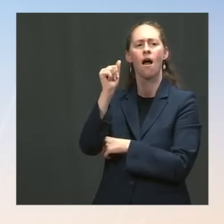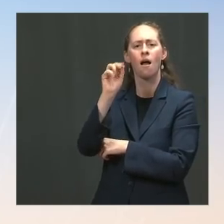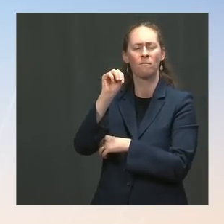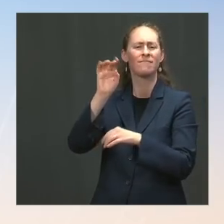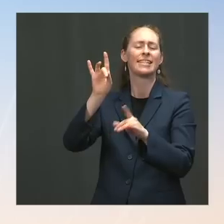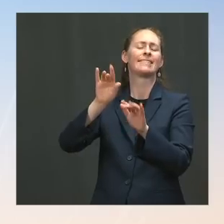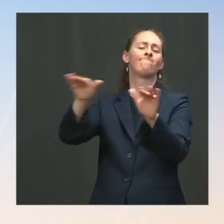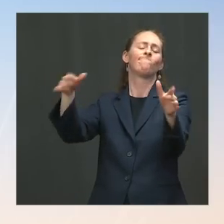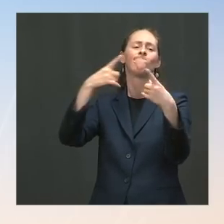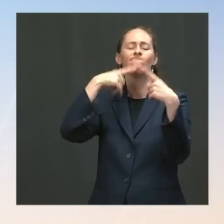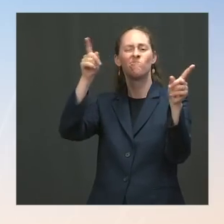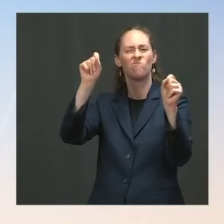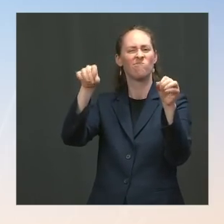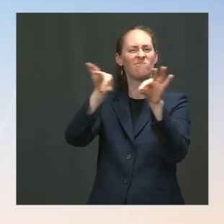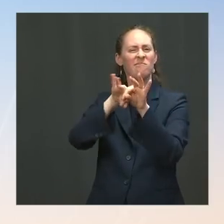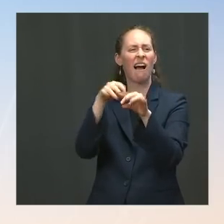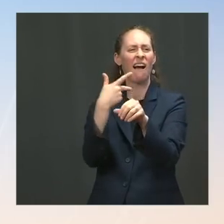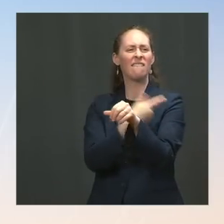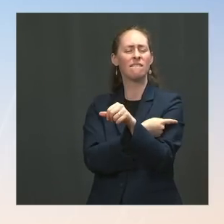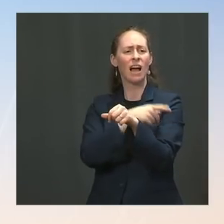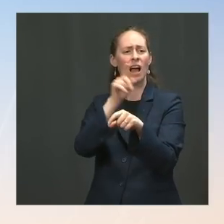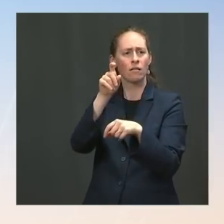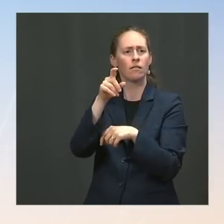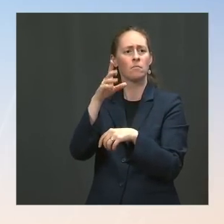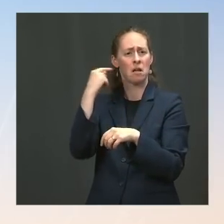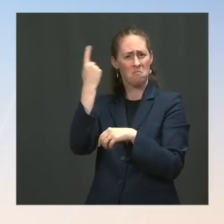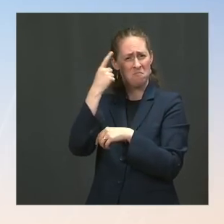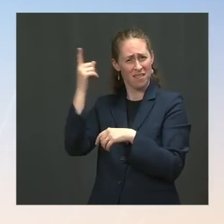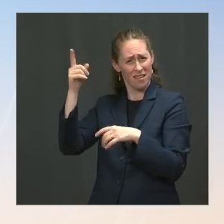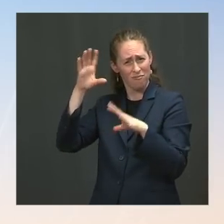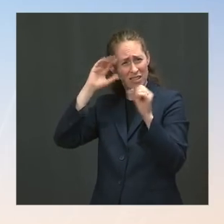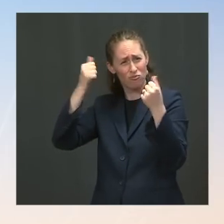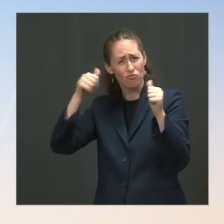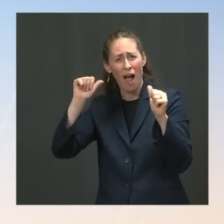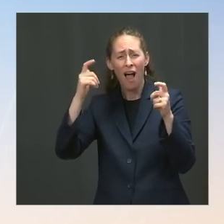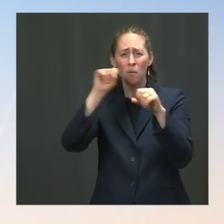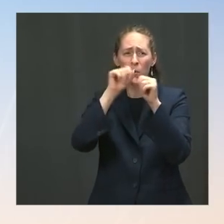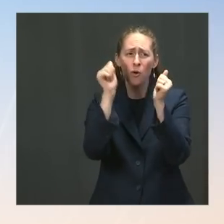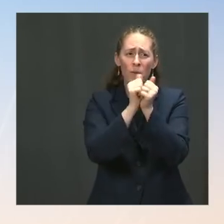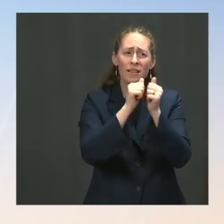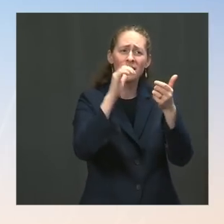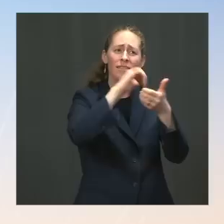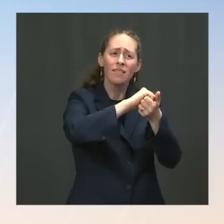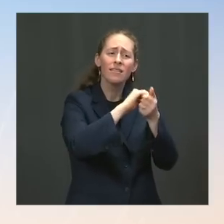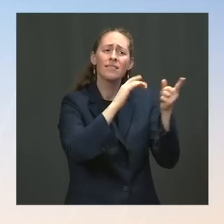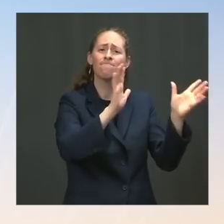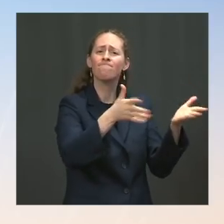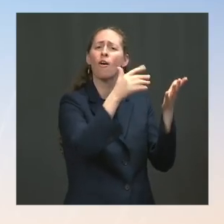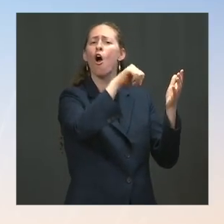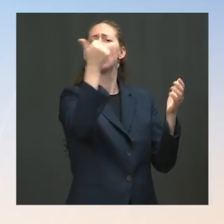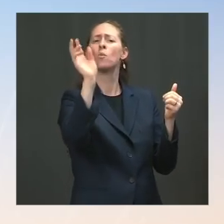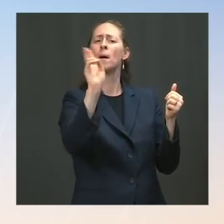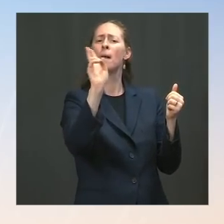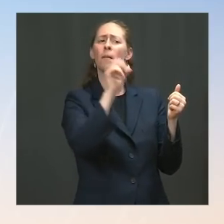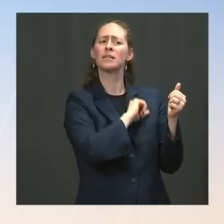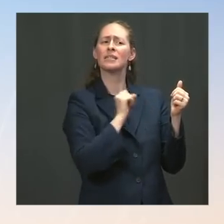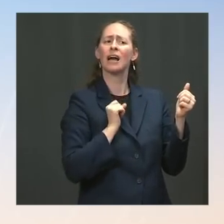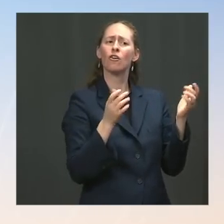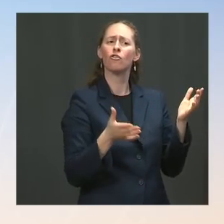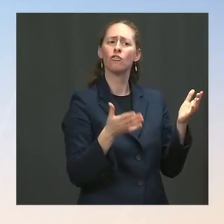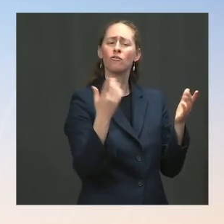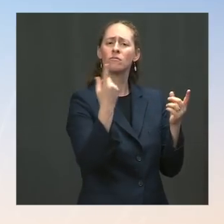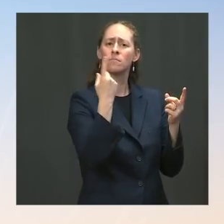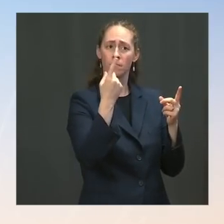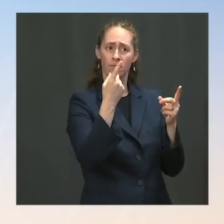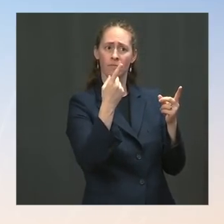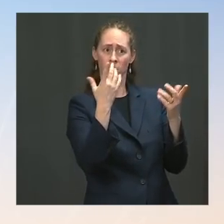plans to try to elevate the voices of Republicans like Senator Graham? Or there's a representative from South Carolina today who announced he tested positive.